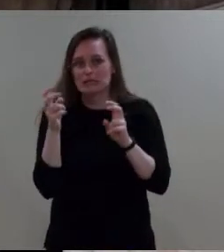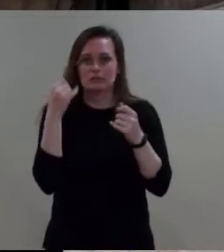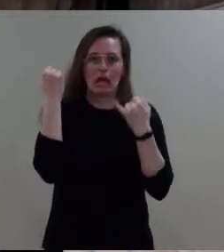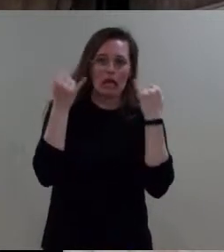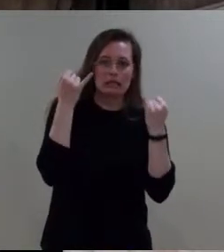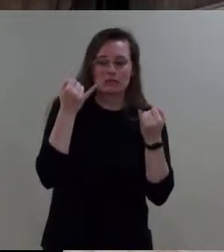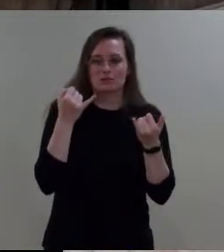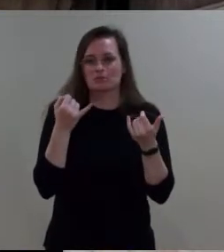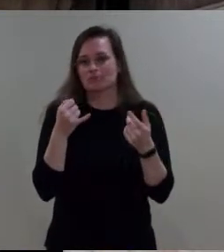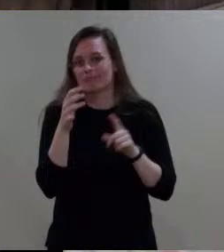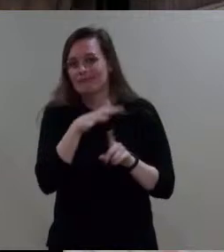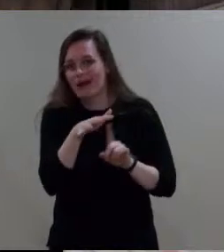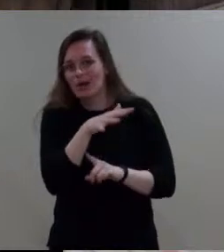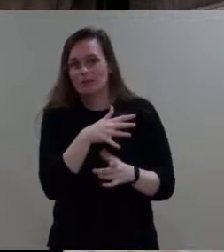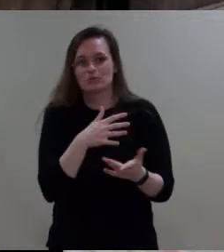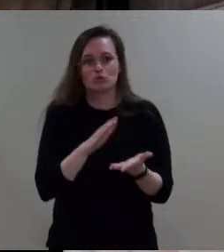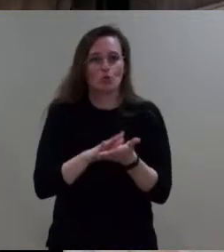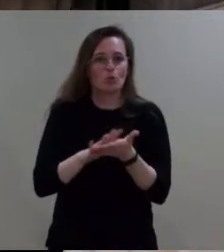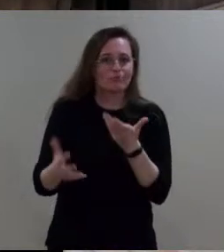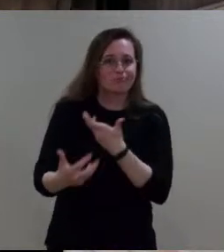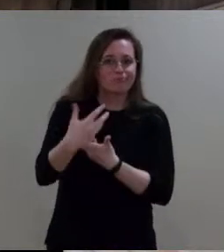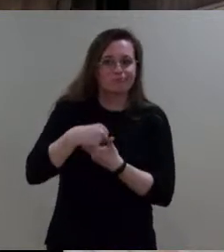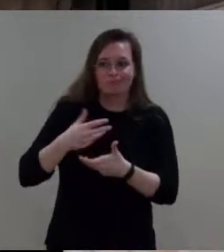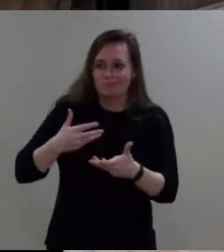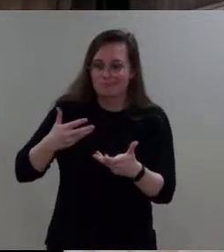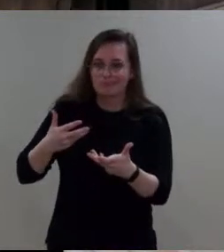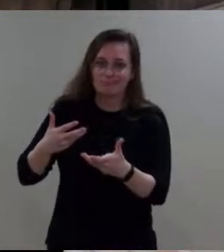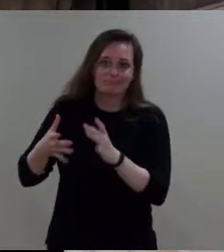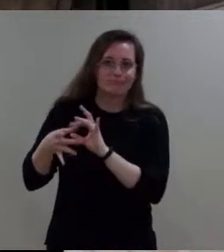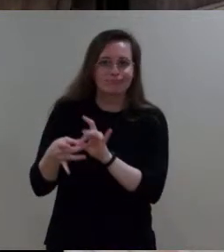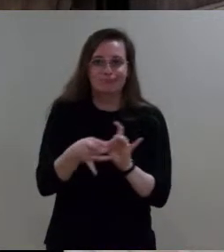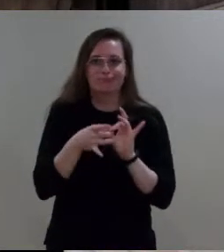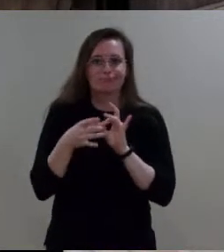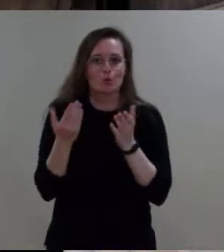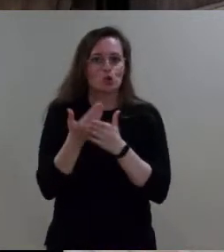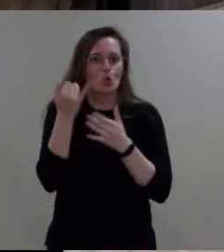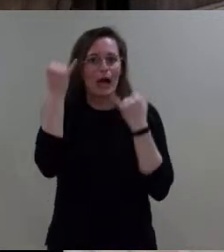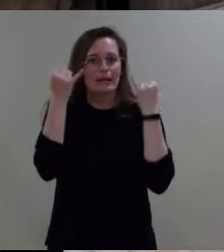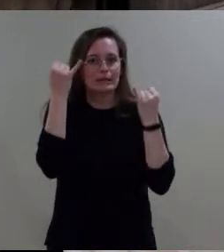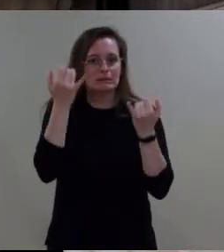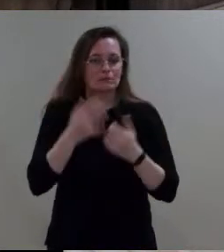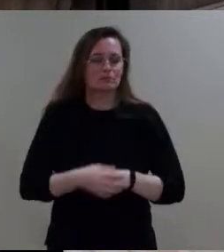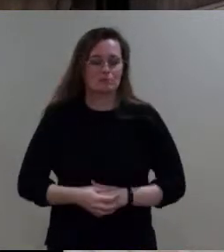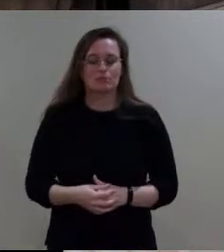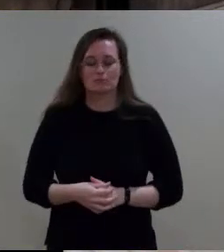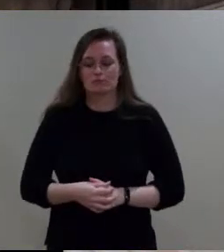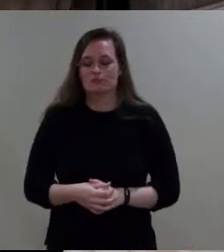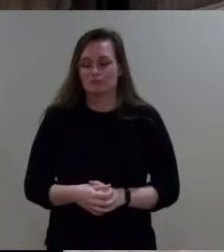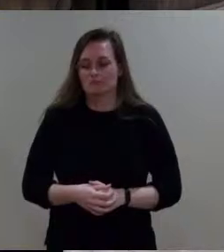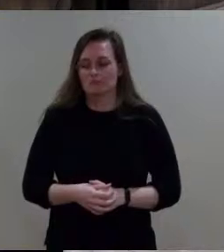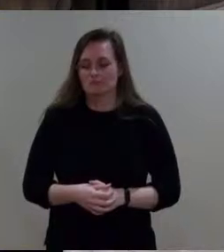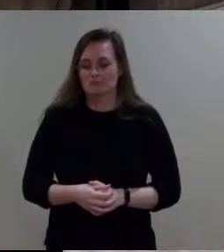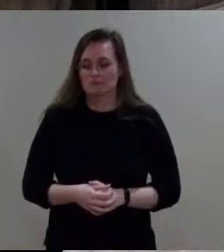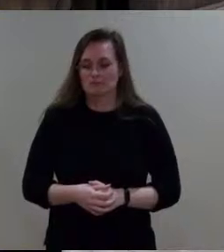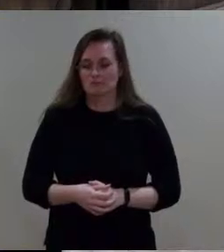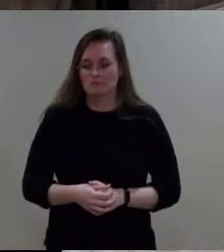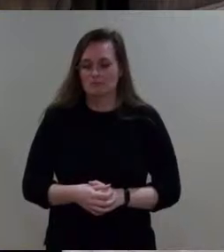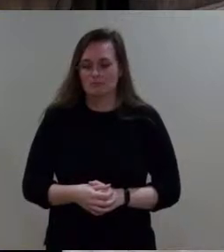environment, involving schools, Okay. any new ideas that would come up. Yep. So I know where you mentioned there,